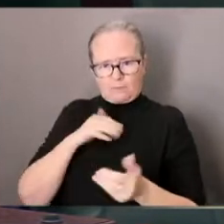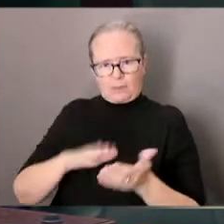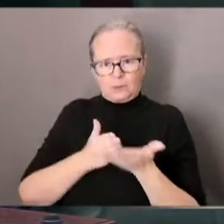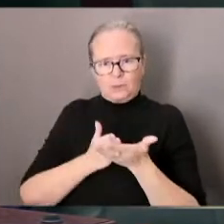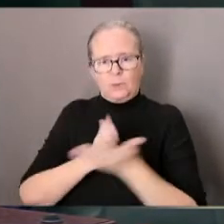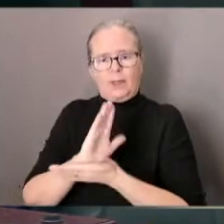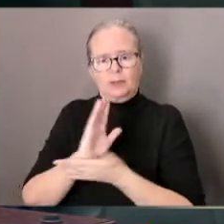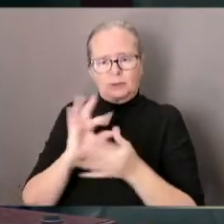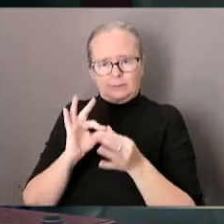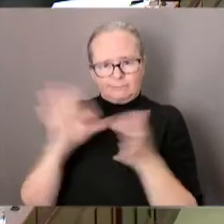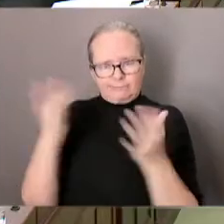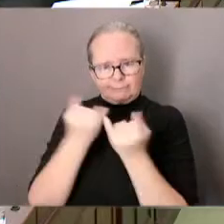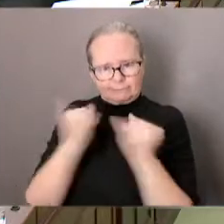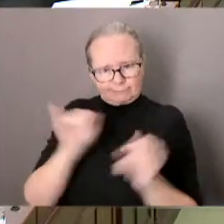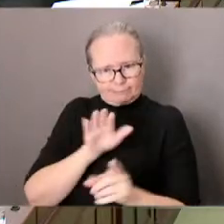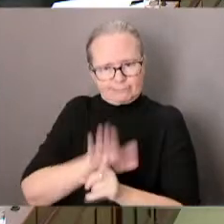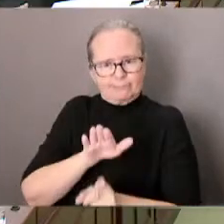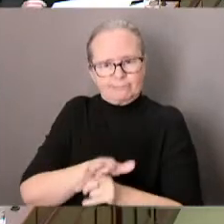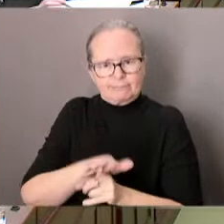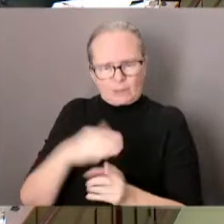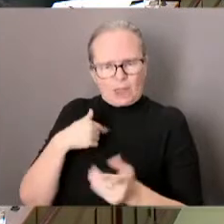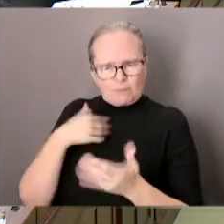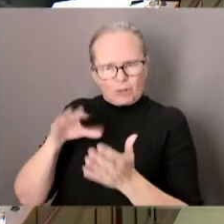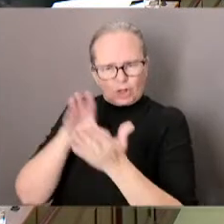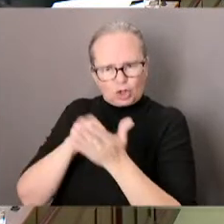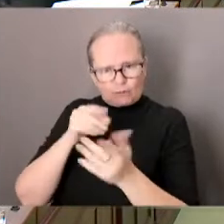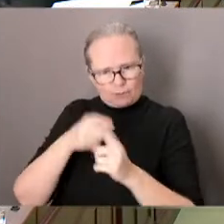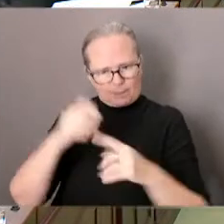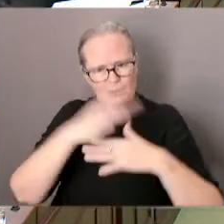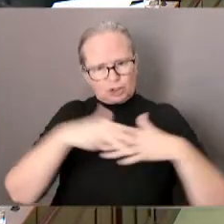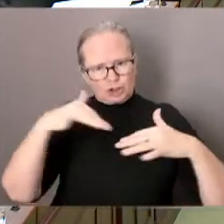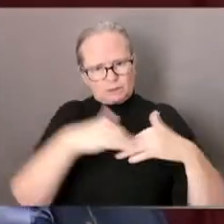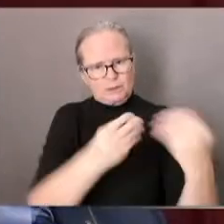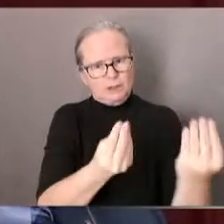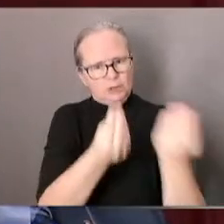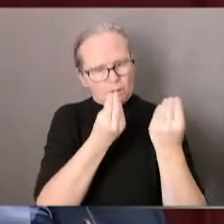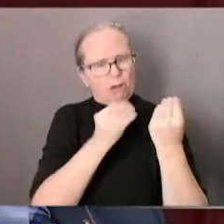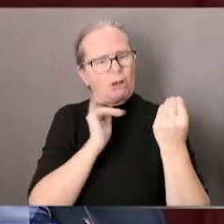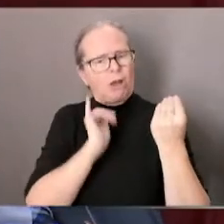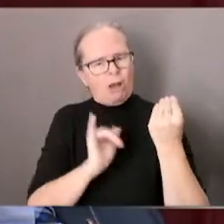engaging and Consulting with them The Honorable member for Edmonton Rutherford